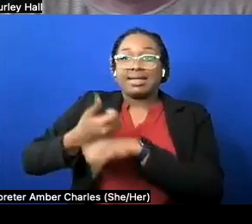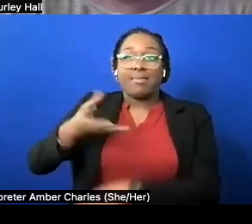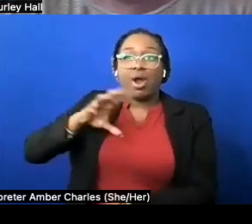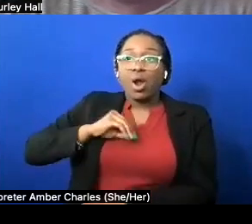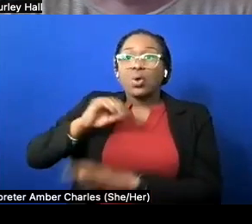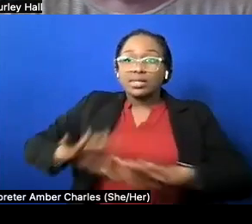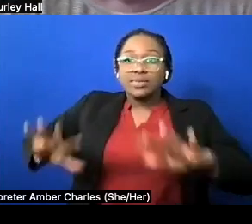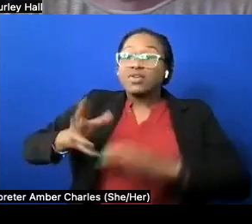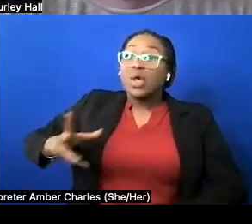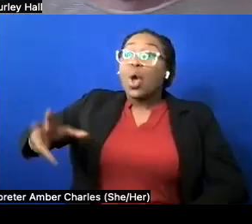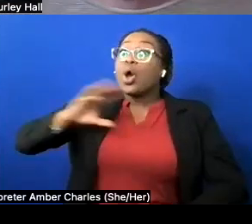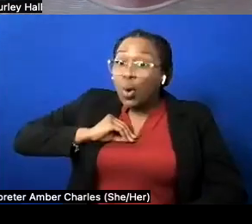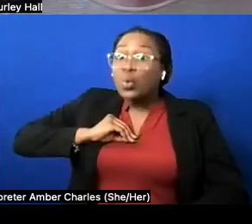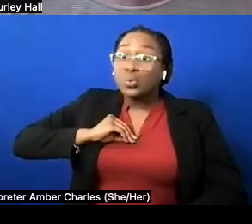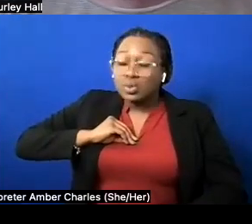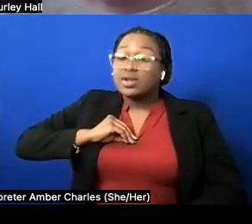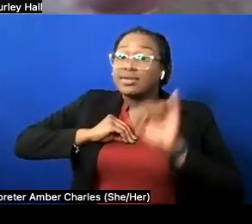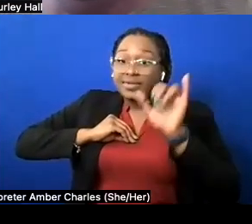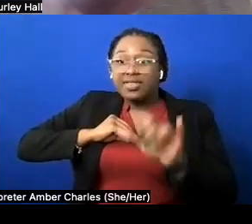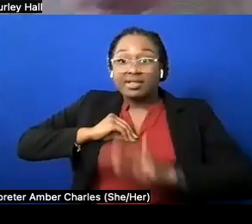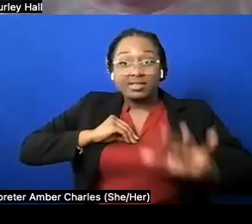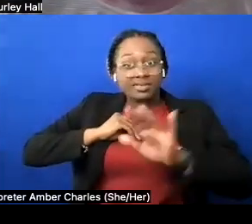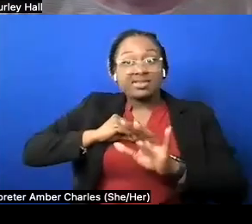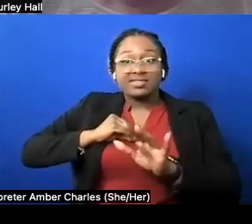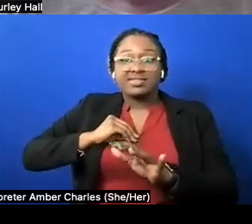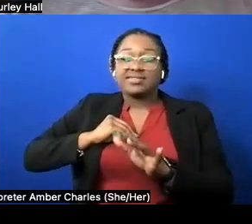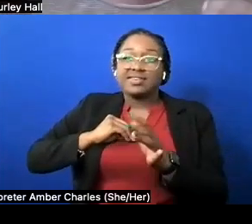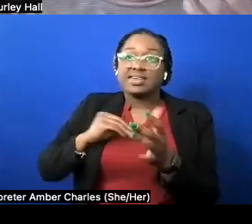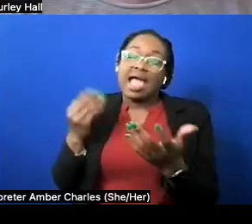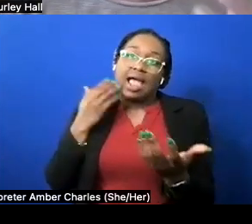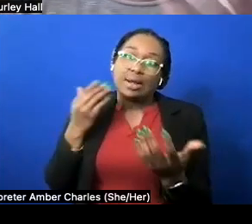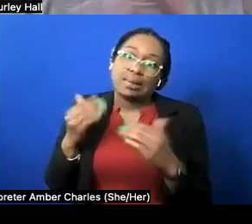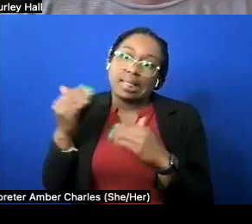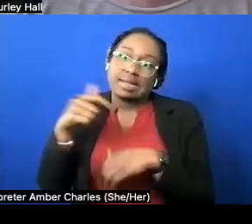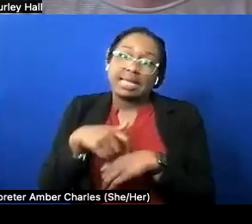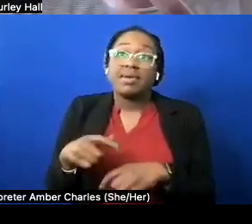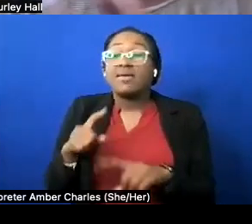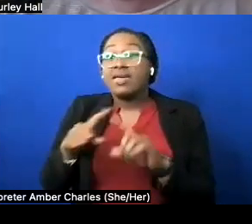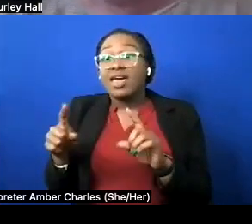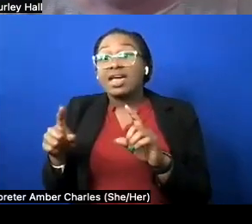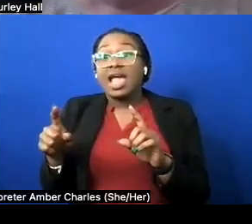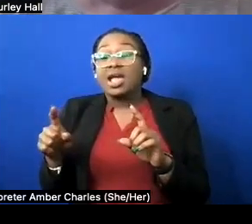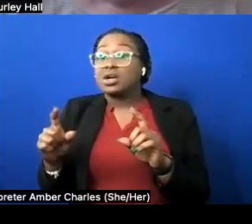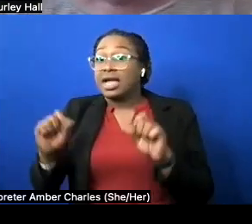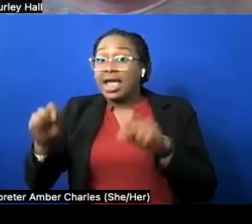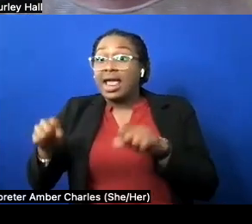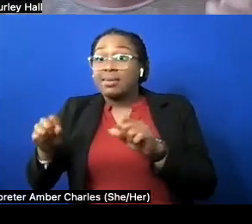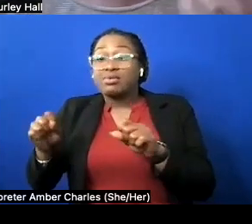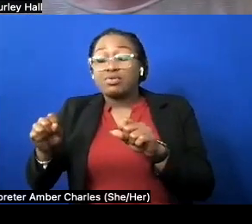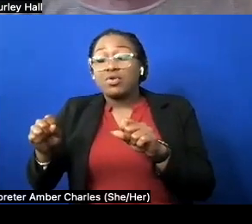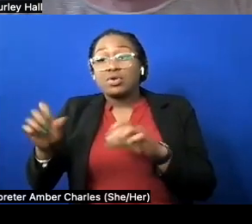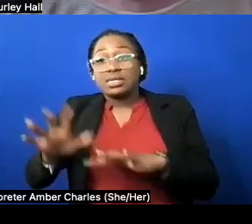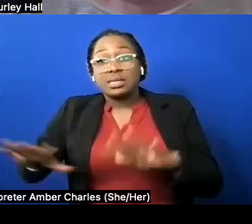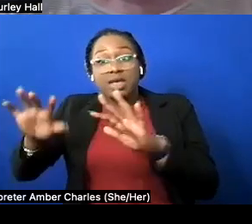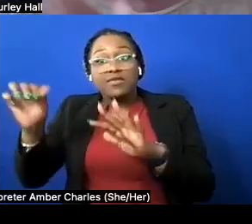own spaces. And that enables us, I know I'm taking up a lot of time, to also make space for other people, which is one of the